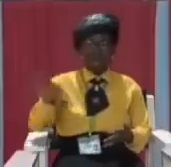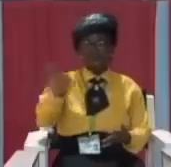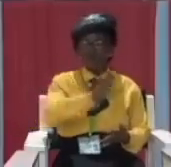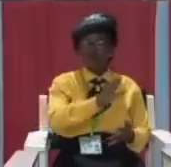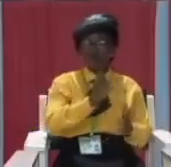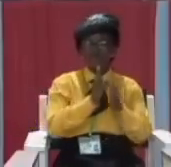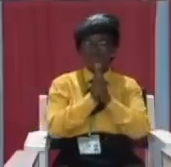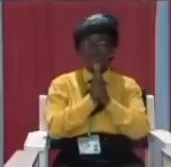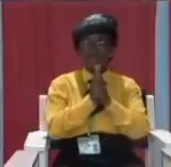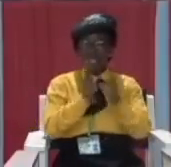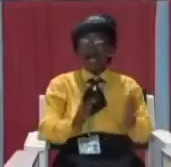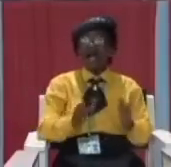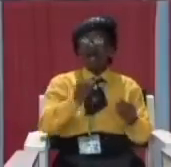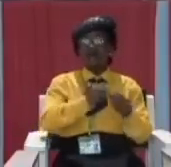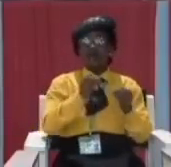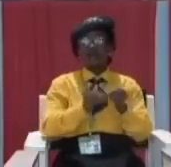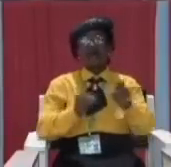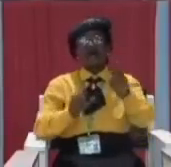Father,